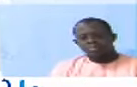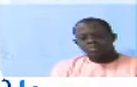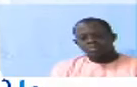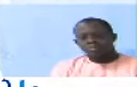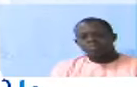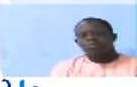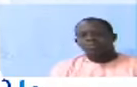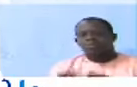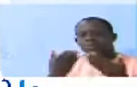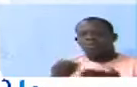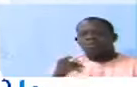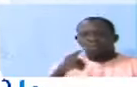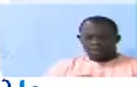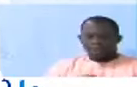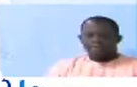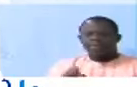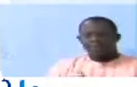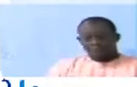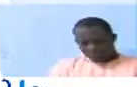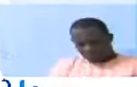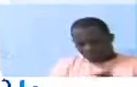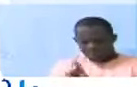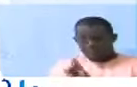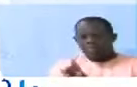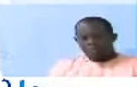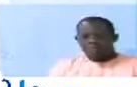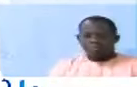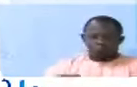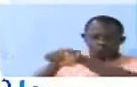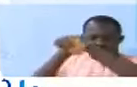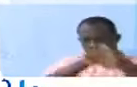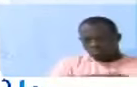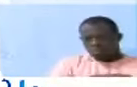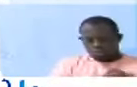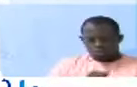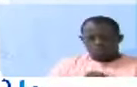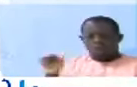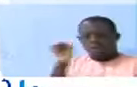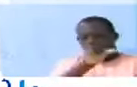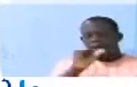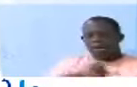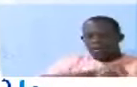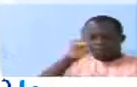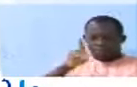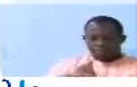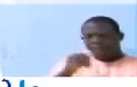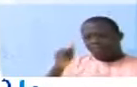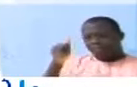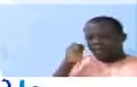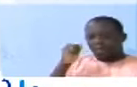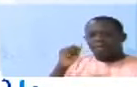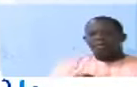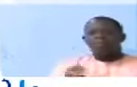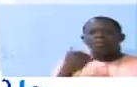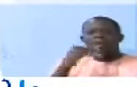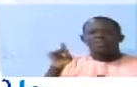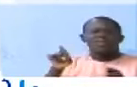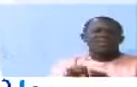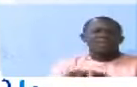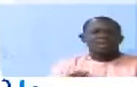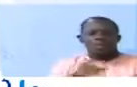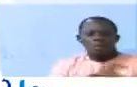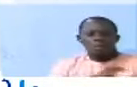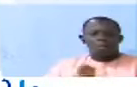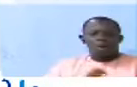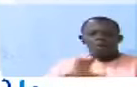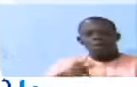Then that was the time they took us to another place behind. Would that be within the same premises? For